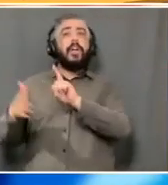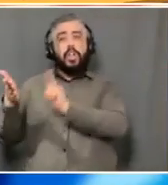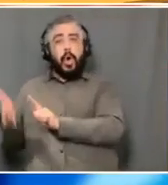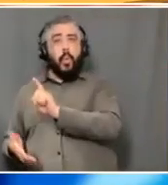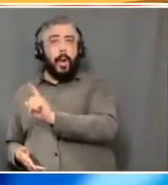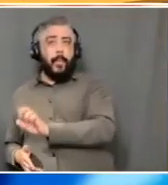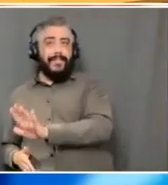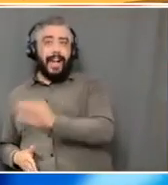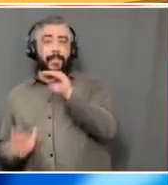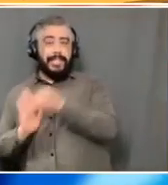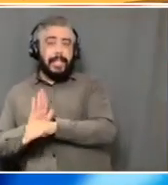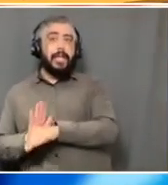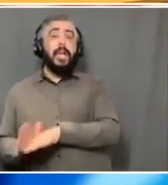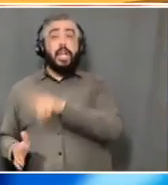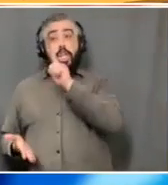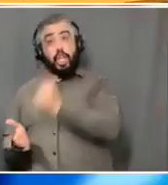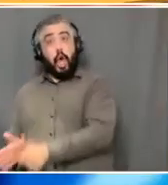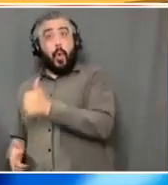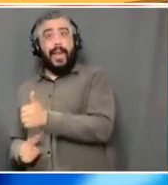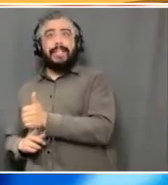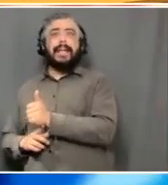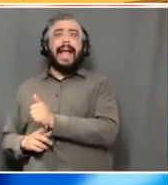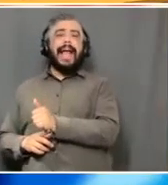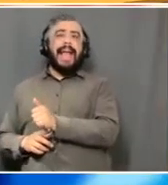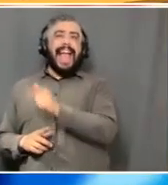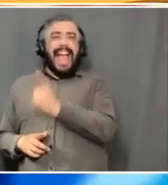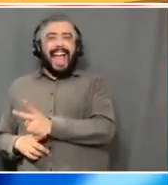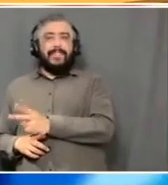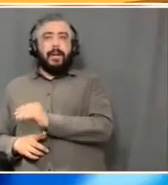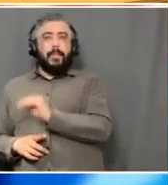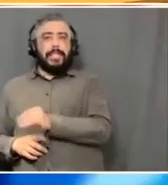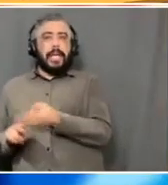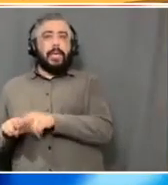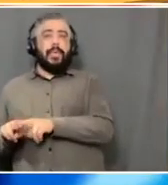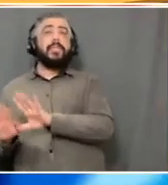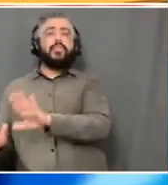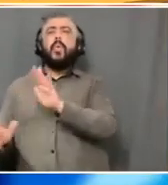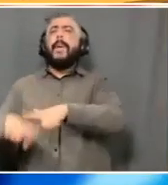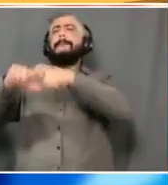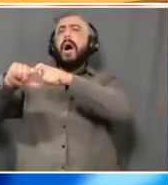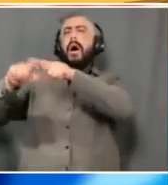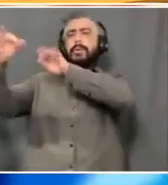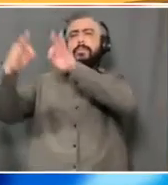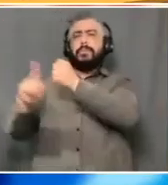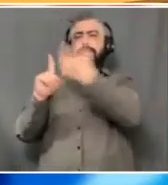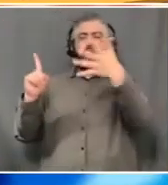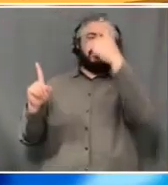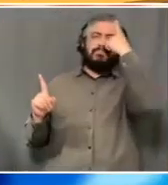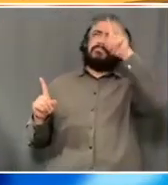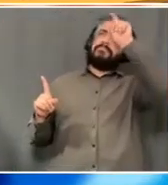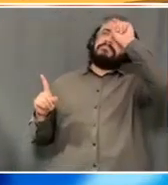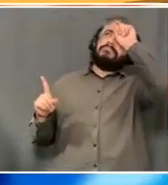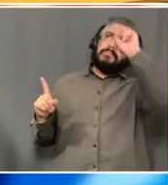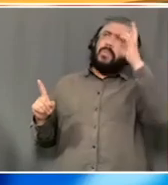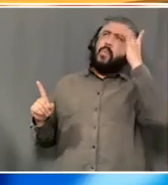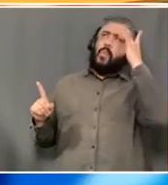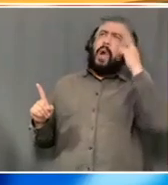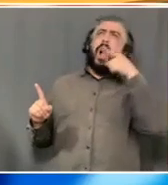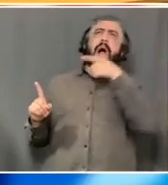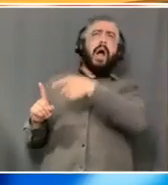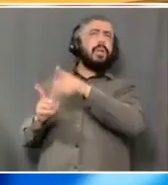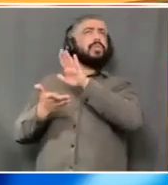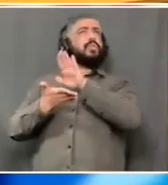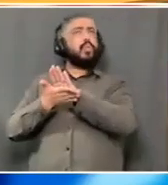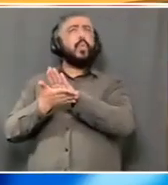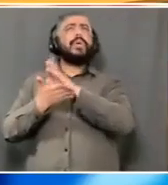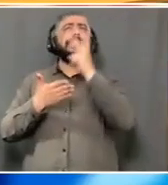and for lowest, an actual 0.5 percentage point increase. So I want to pause here for a second. You might be asking yourself, why would schools see an